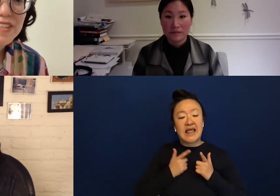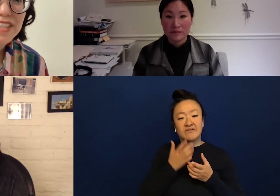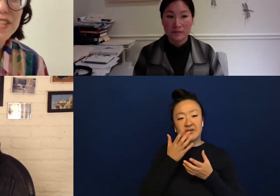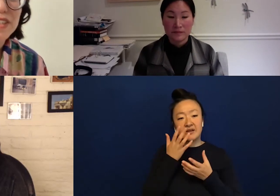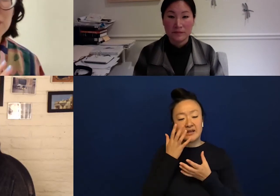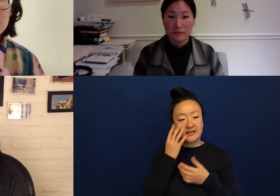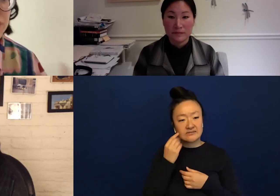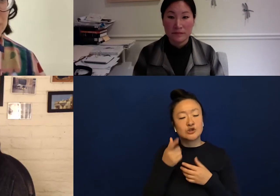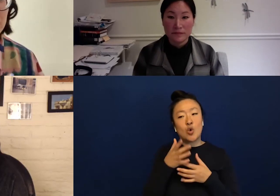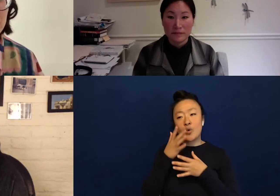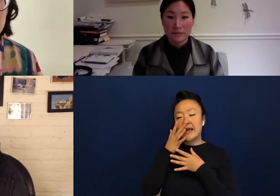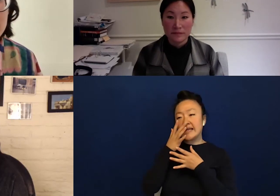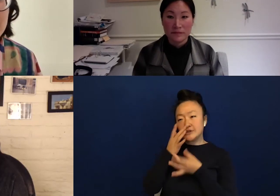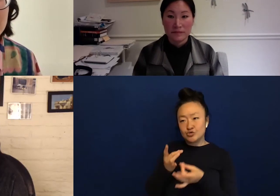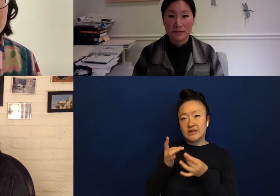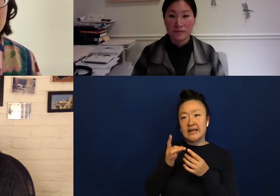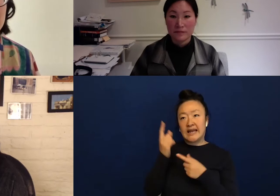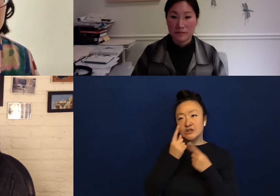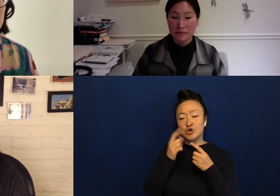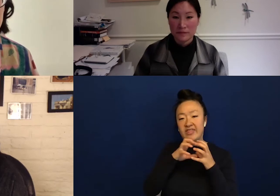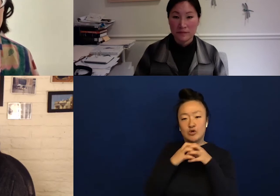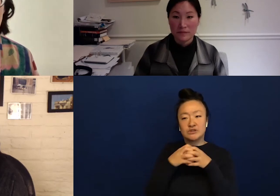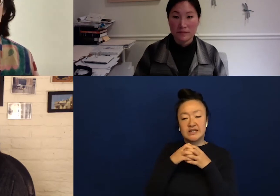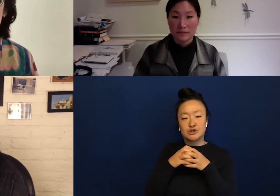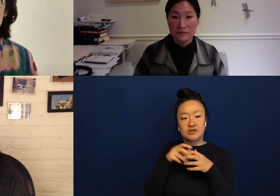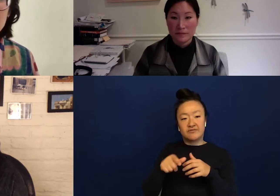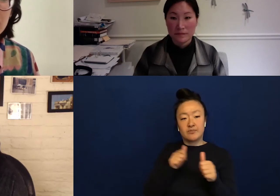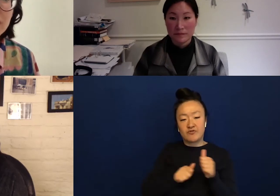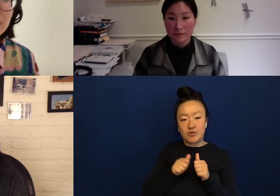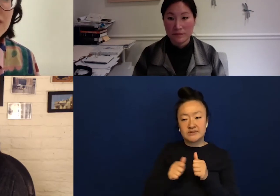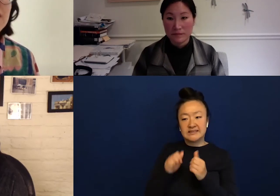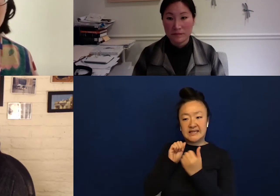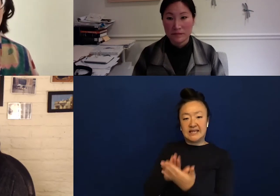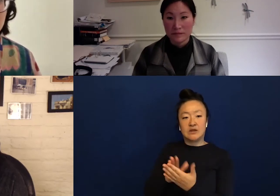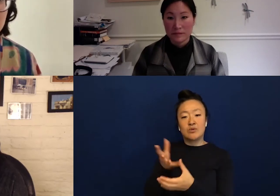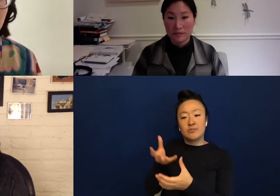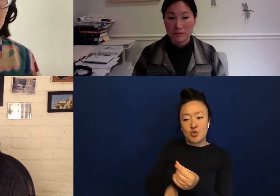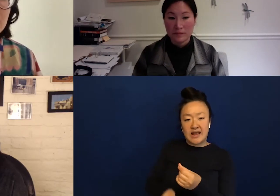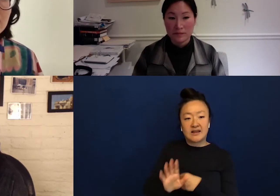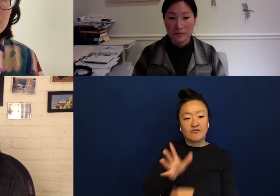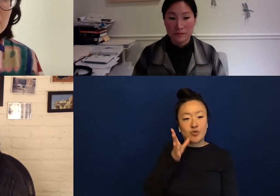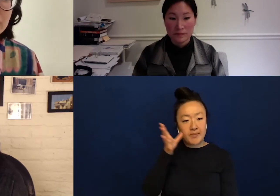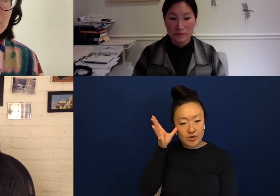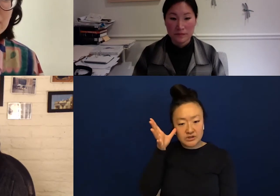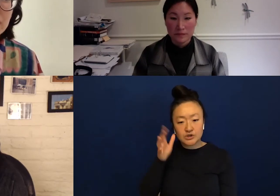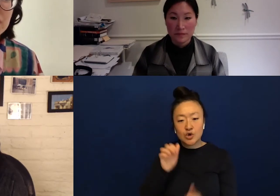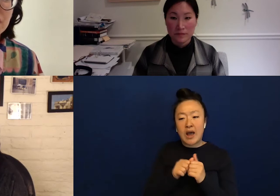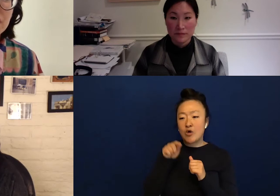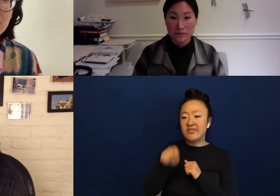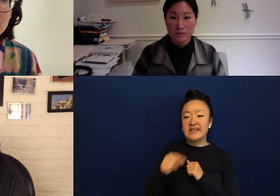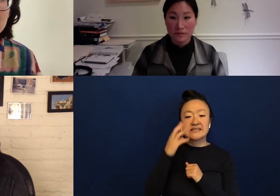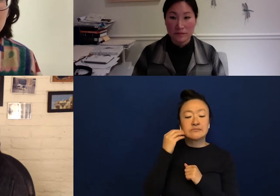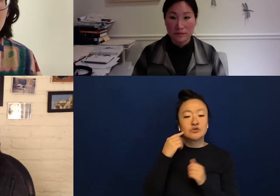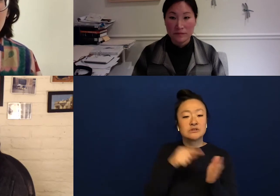the intersection of the durational performances and dealing with the mortality of your parents. And the question is, how does this experience reflect